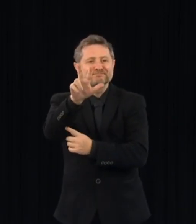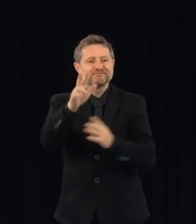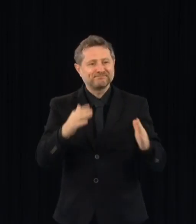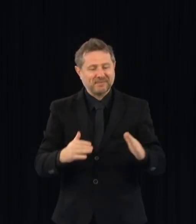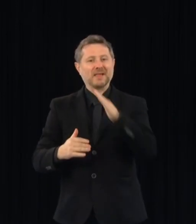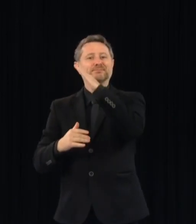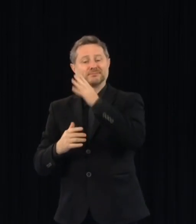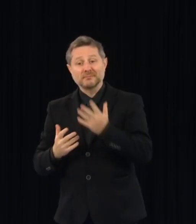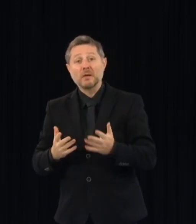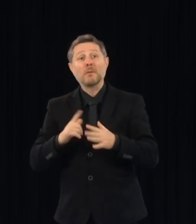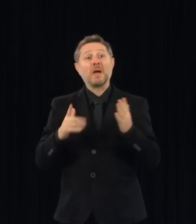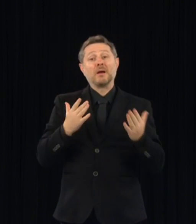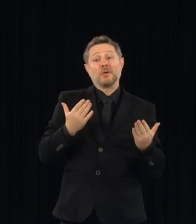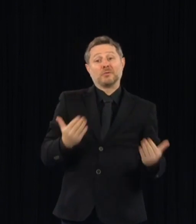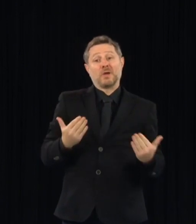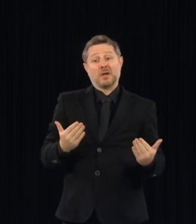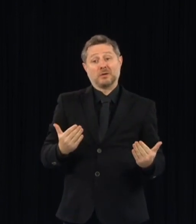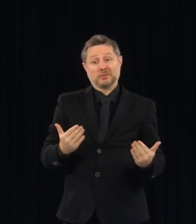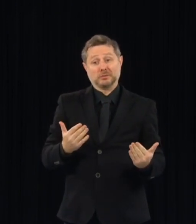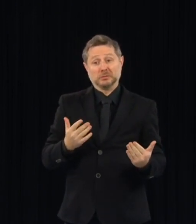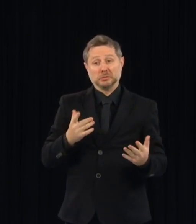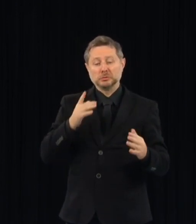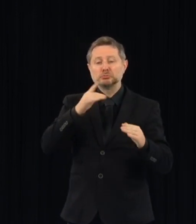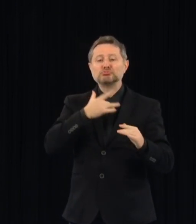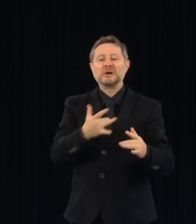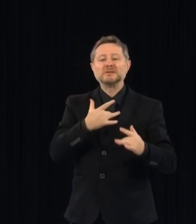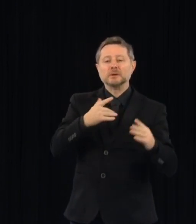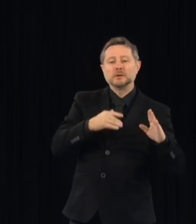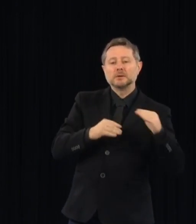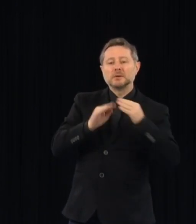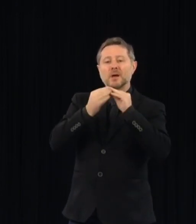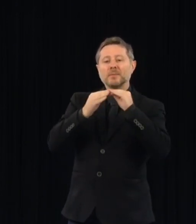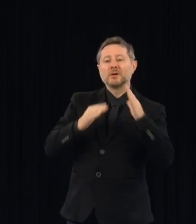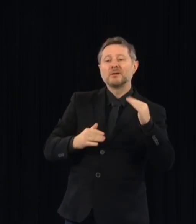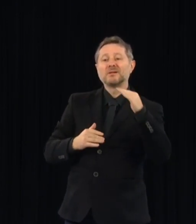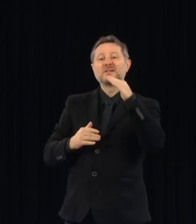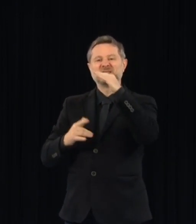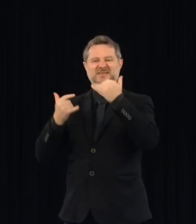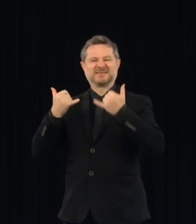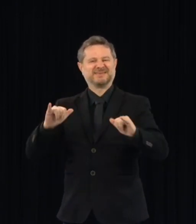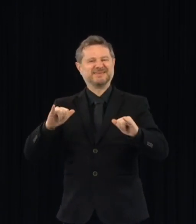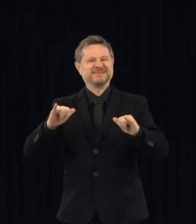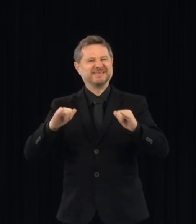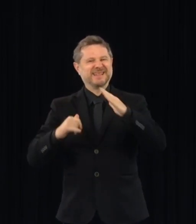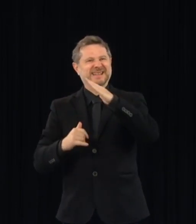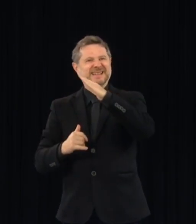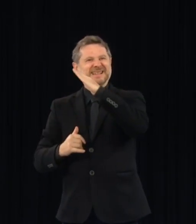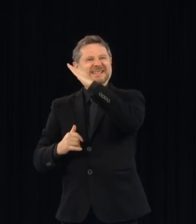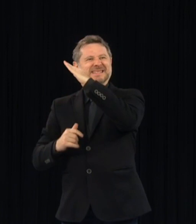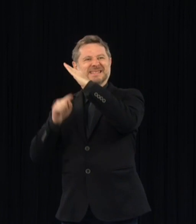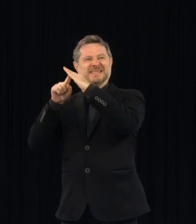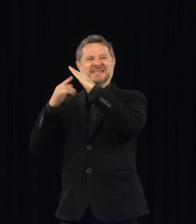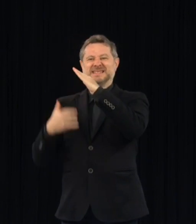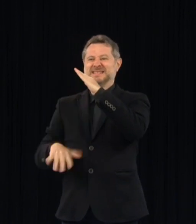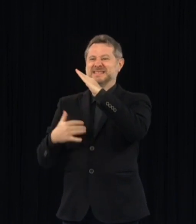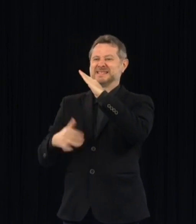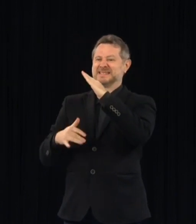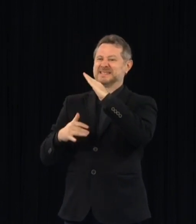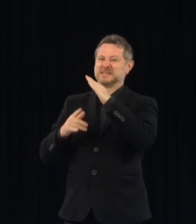Looking for a trend line. The trend line is still basically up. Total new